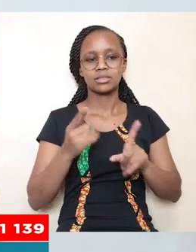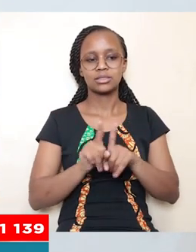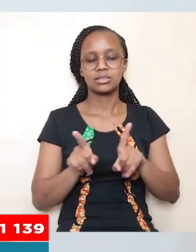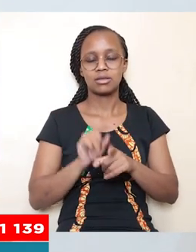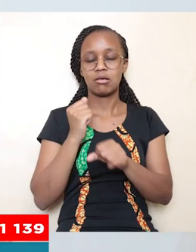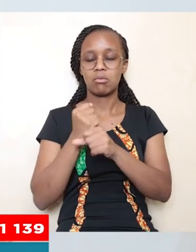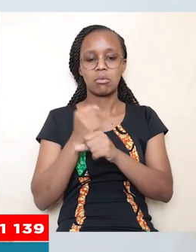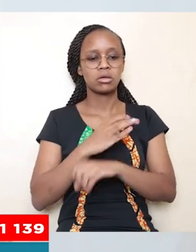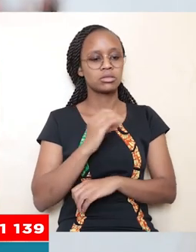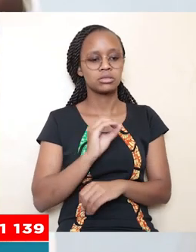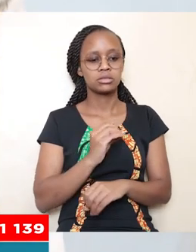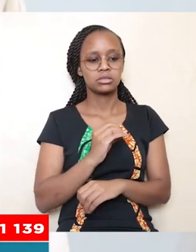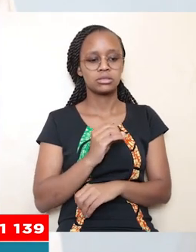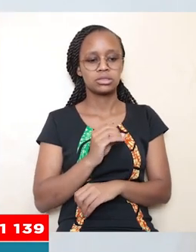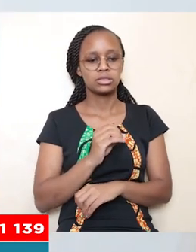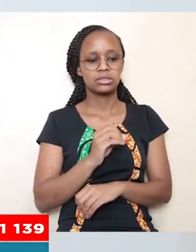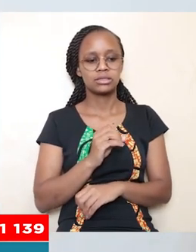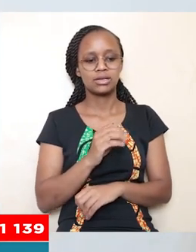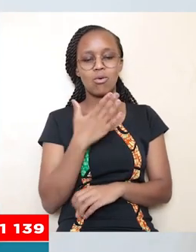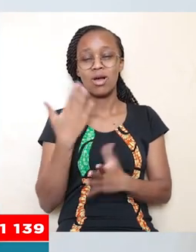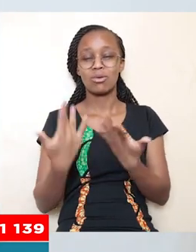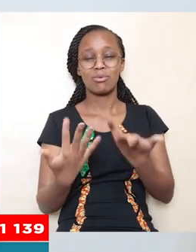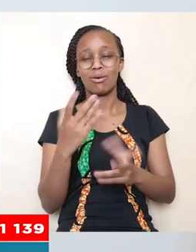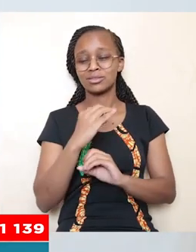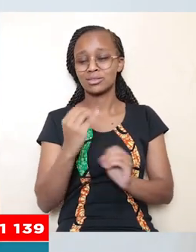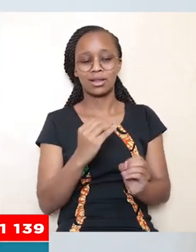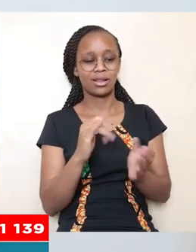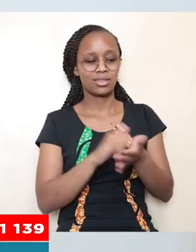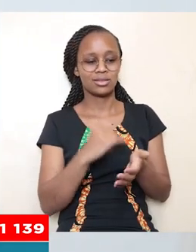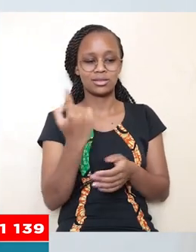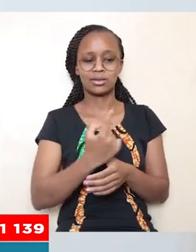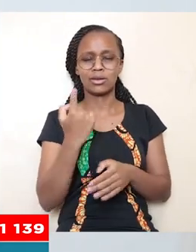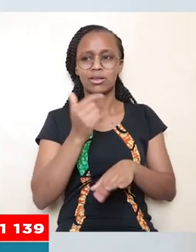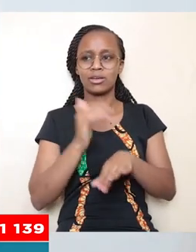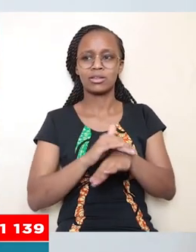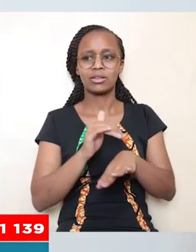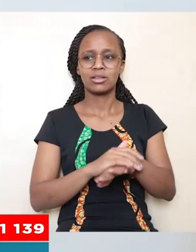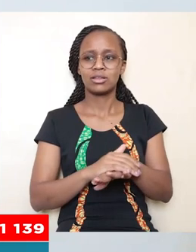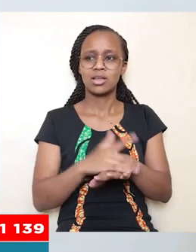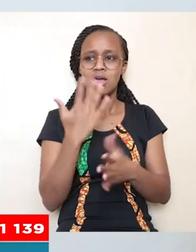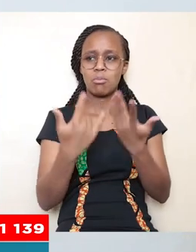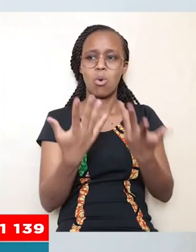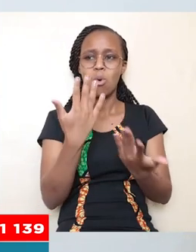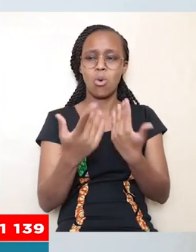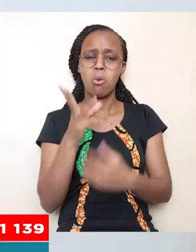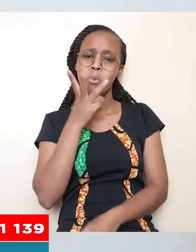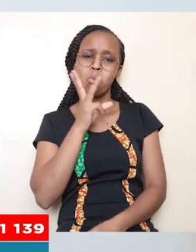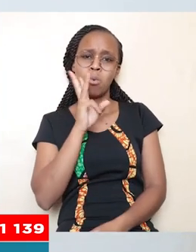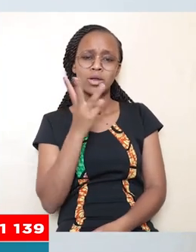even to work. You don't even want to cook. That you are only good at boiling water.